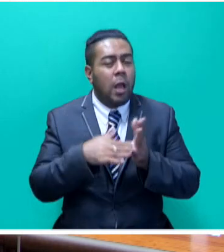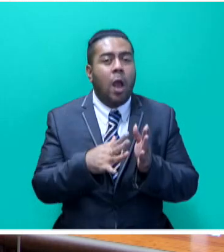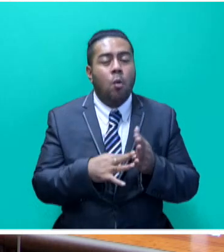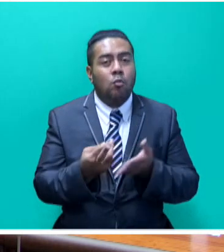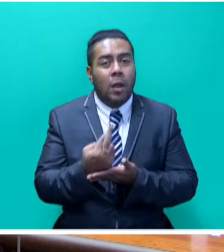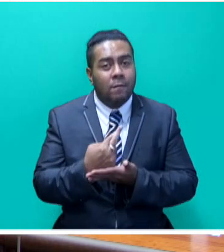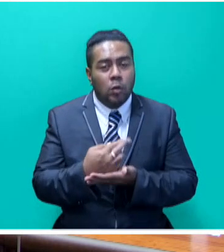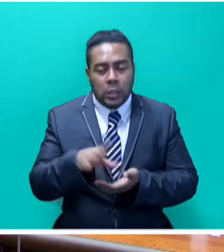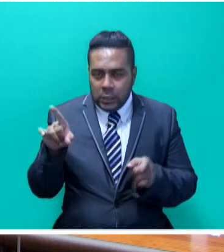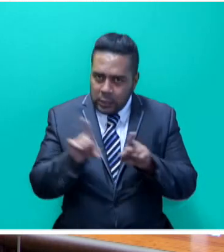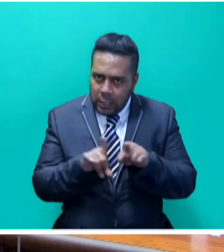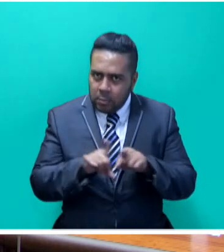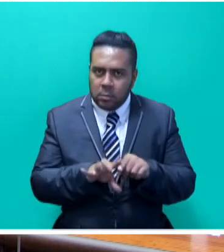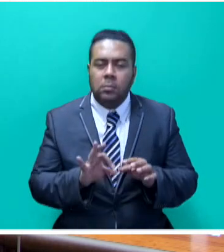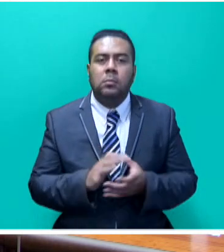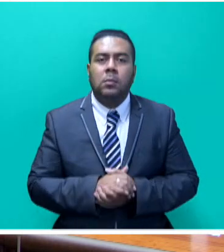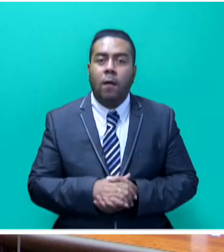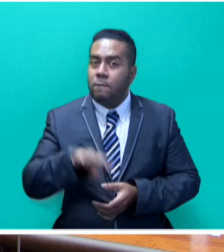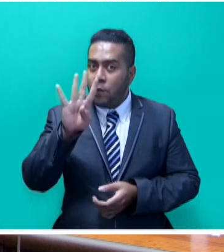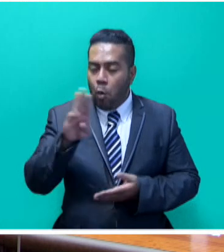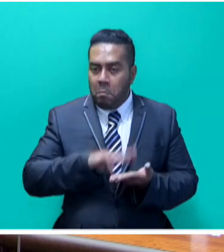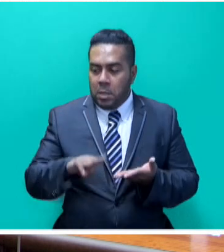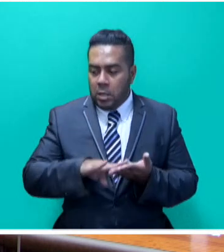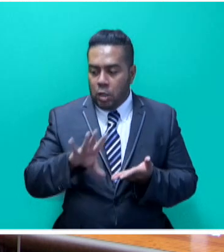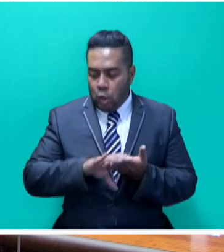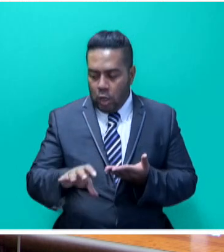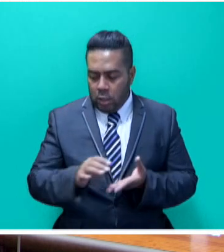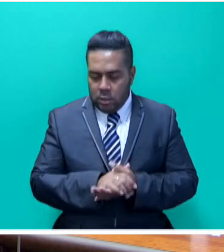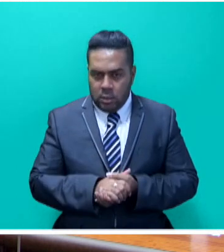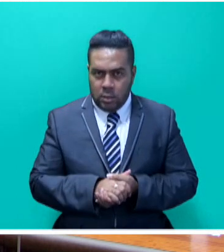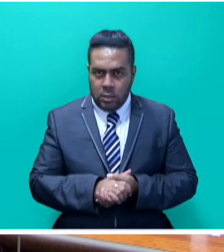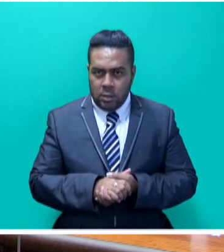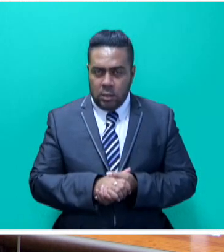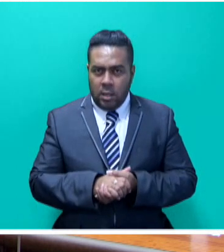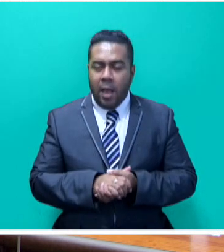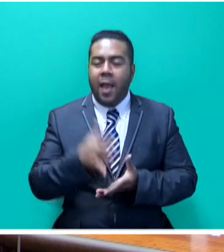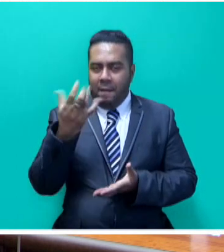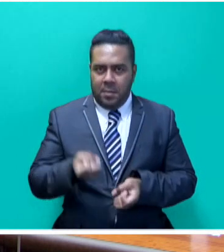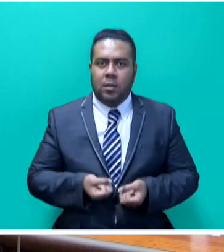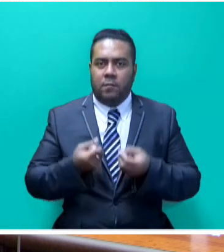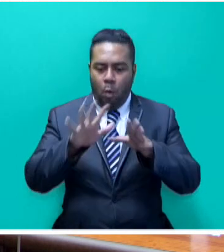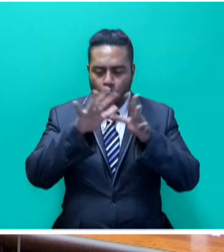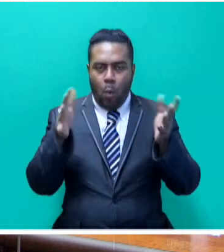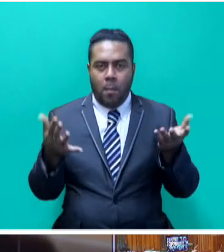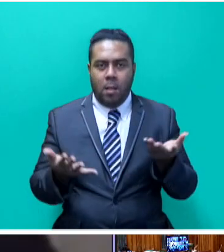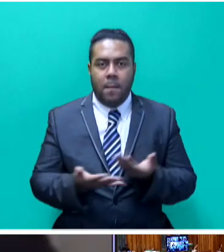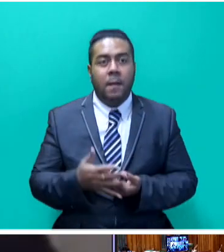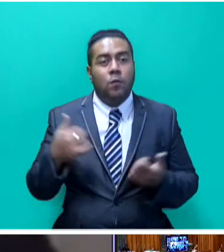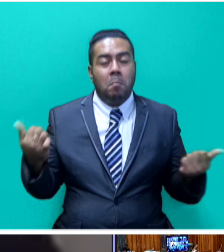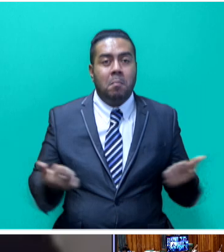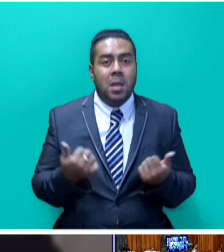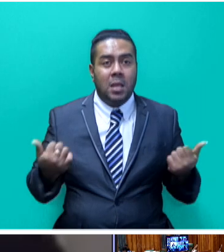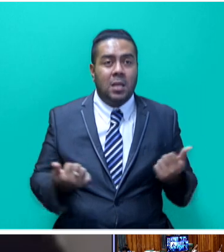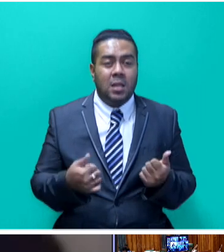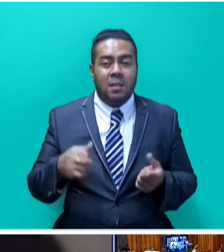uneven. Close to $4 billion COVID-19 vaccine doses have been administered globally. But for many,